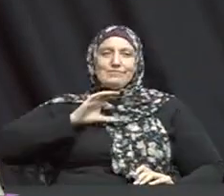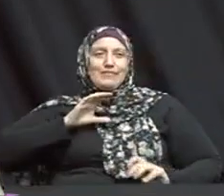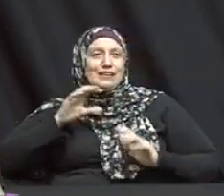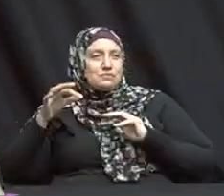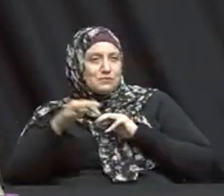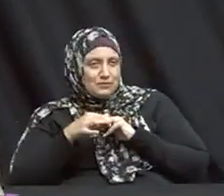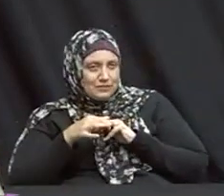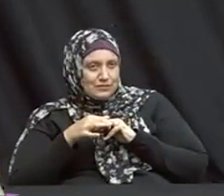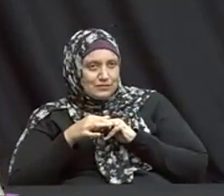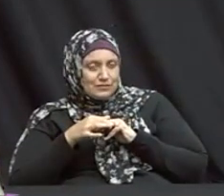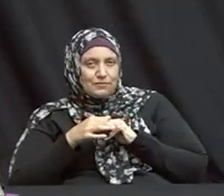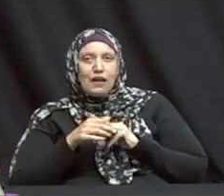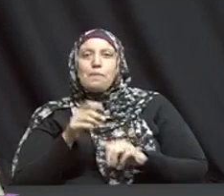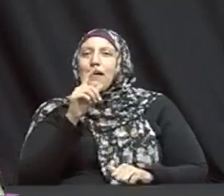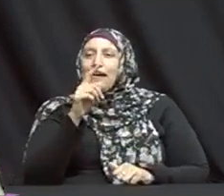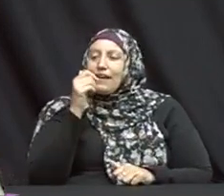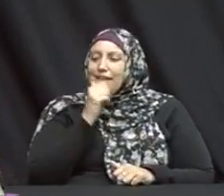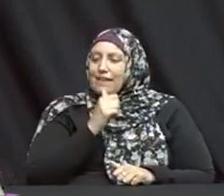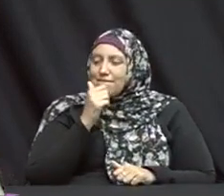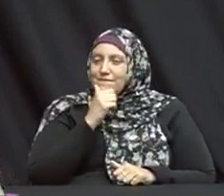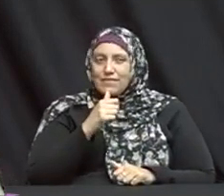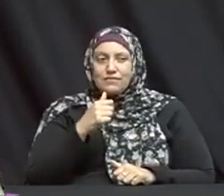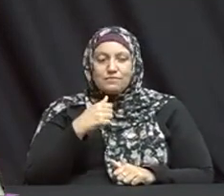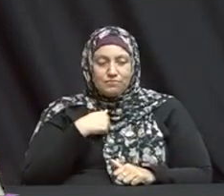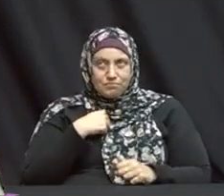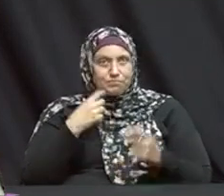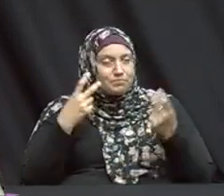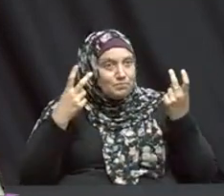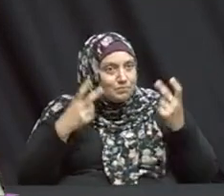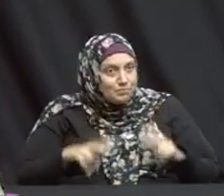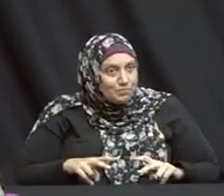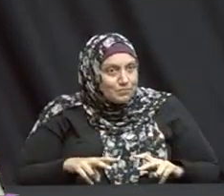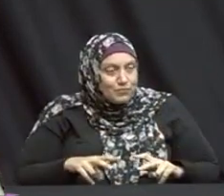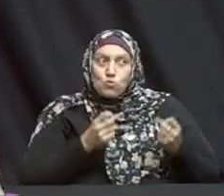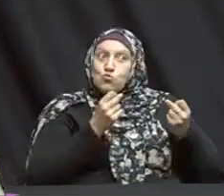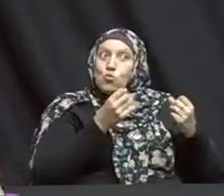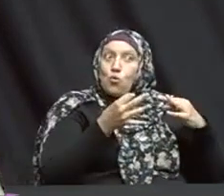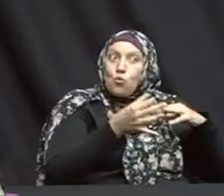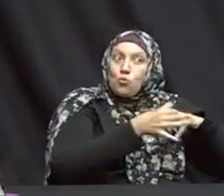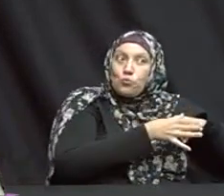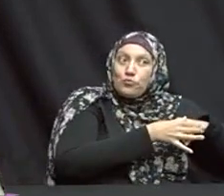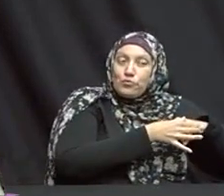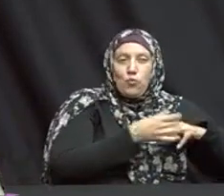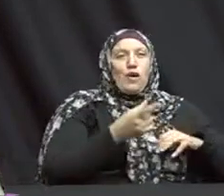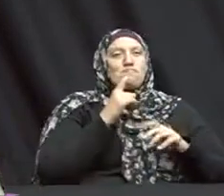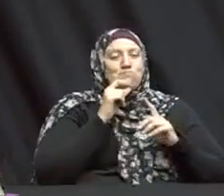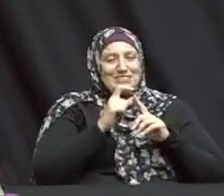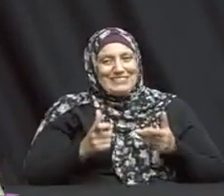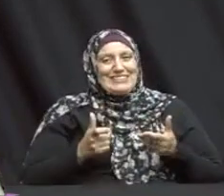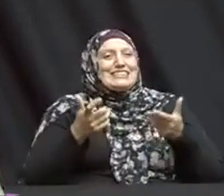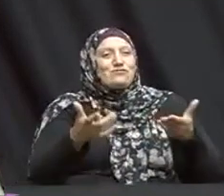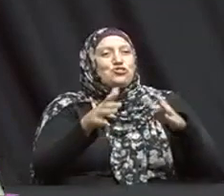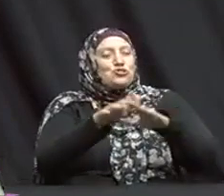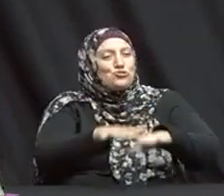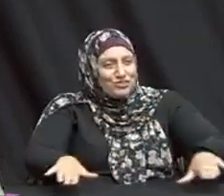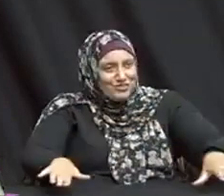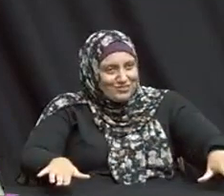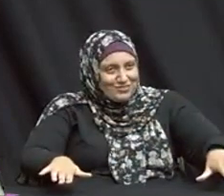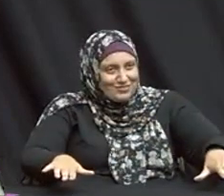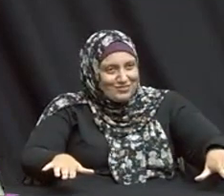and they did not have a spouse, but they had children, it would go equally to the children. So the consequences under Australian